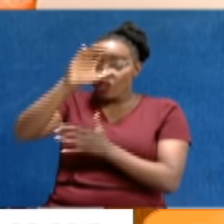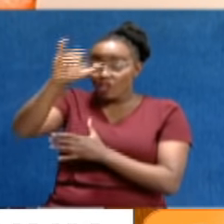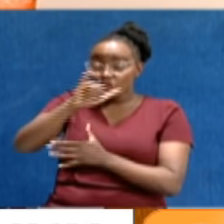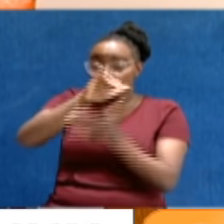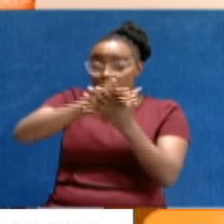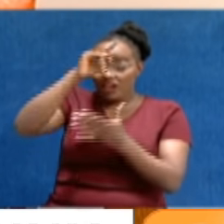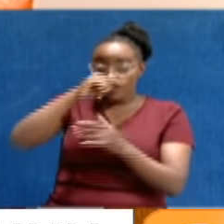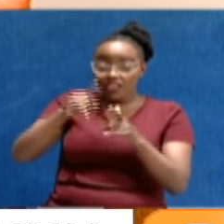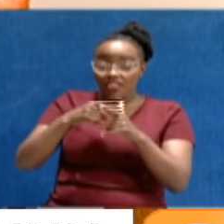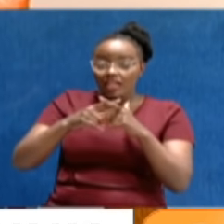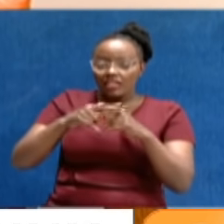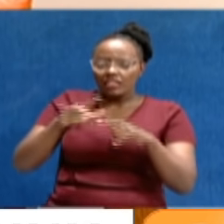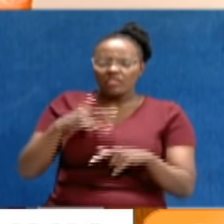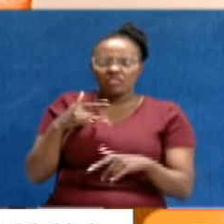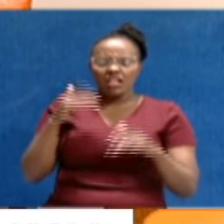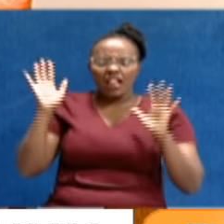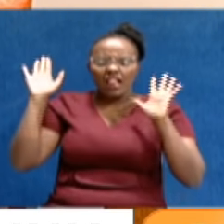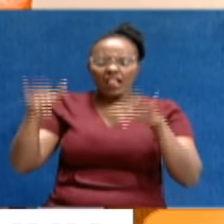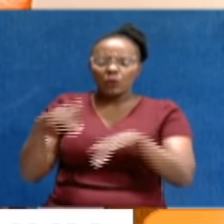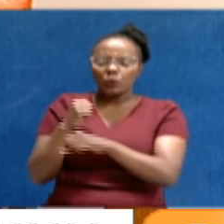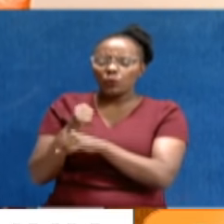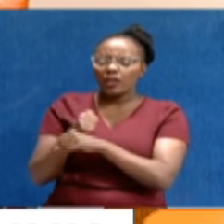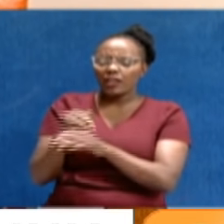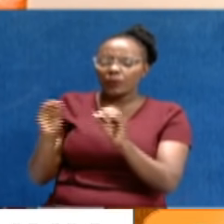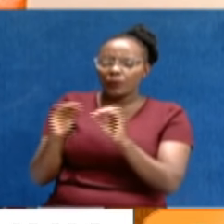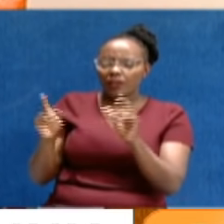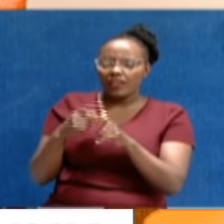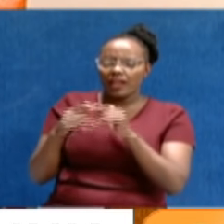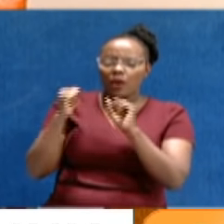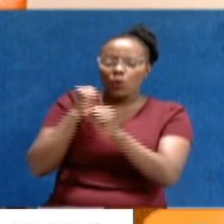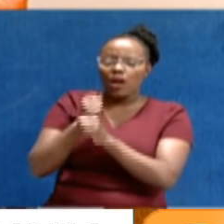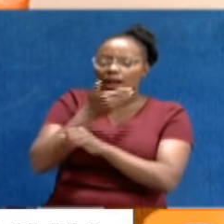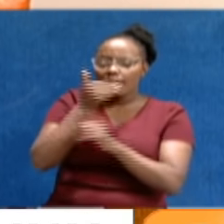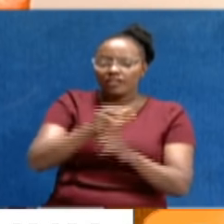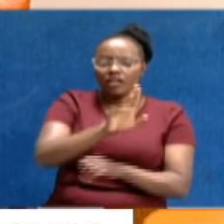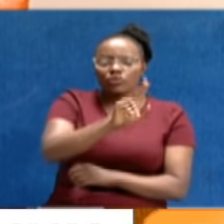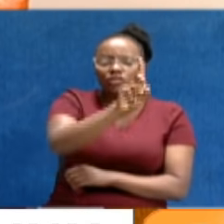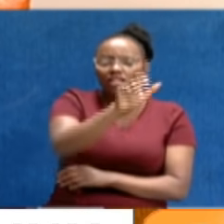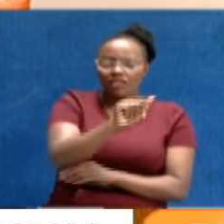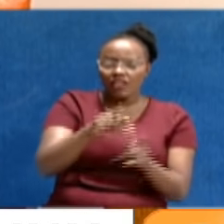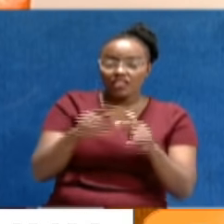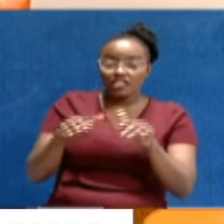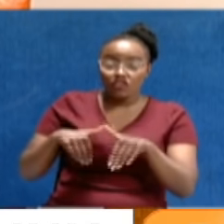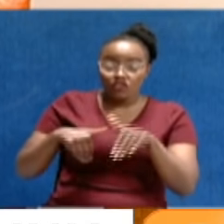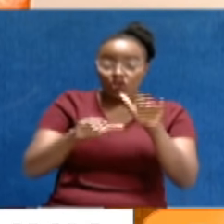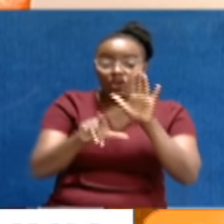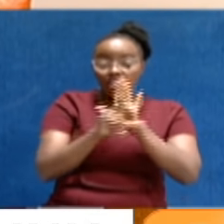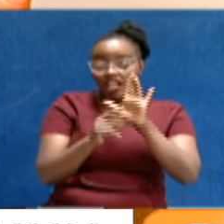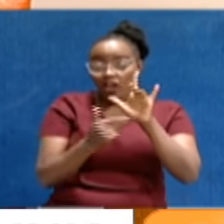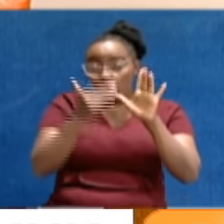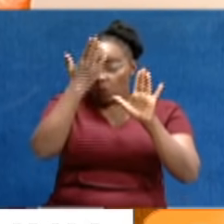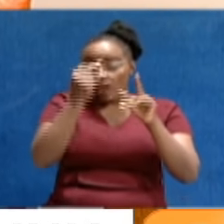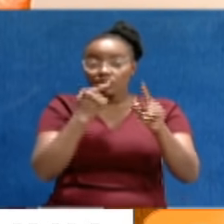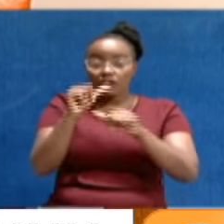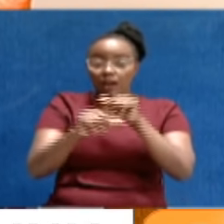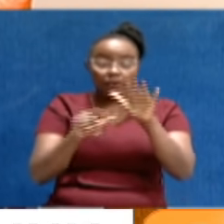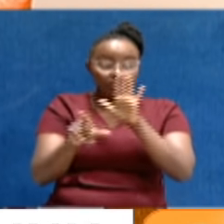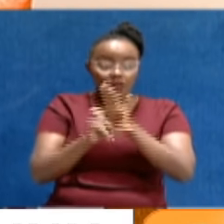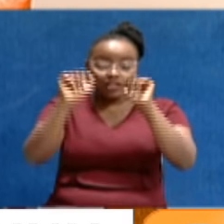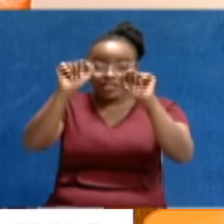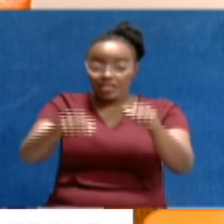policies. As soon as she decides that it's not working here, that it could work better in UDA, and she's following the law, because she's talking about